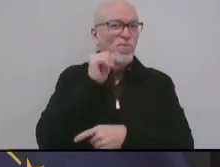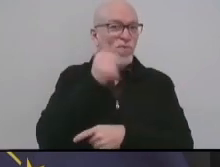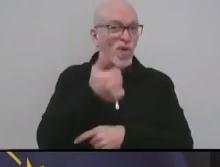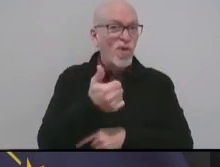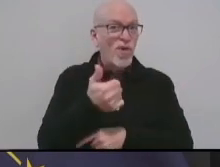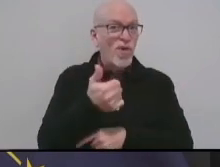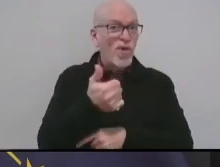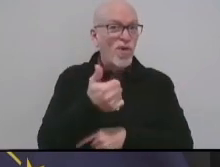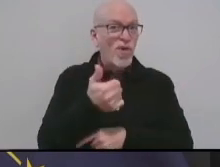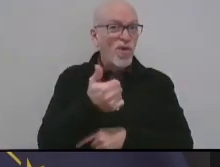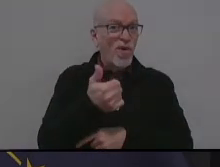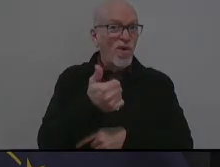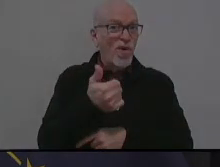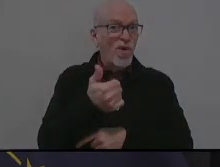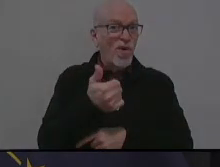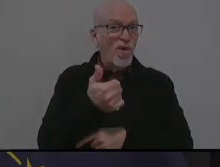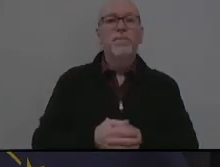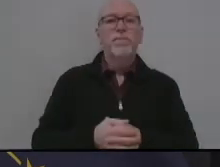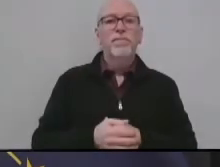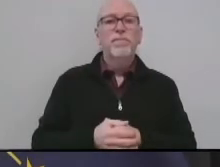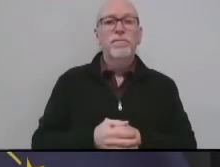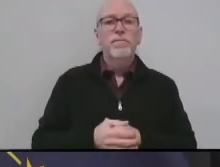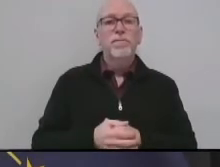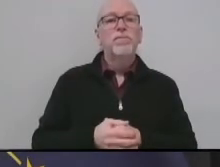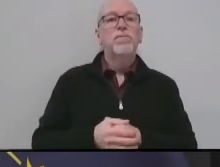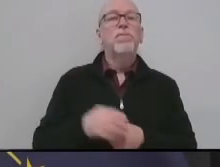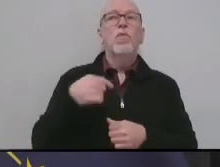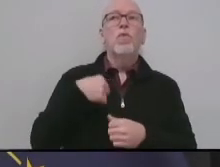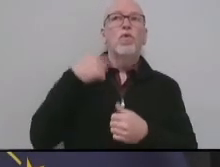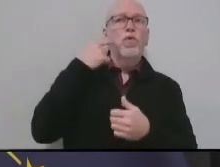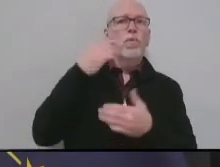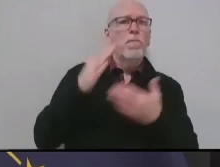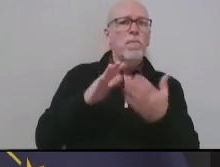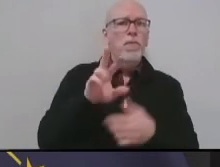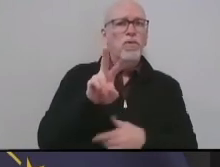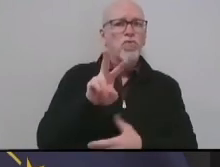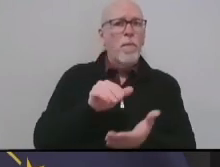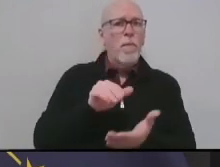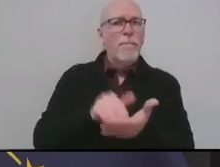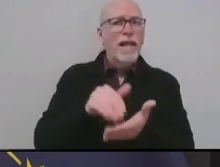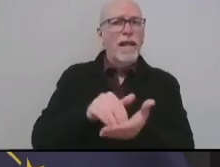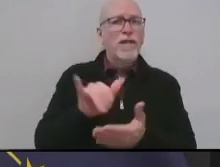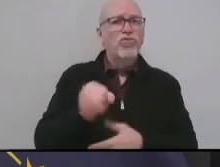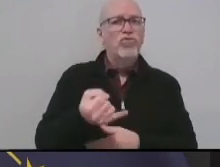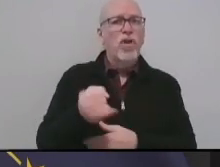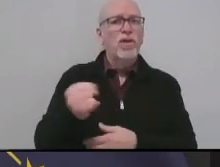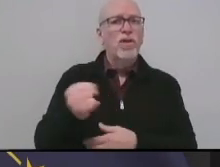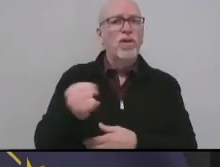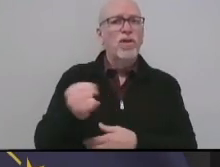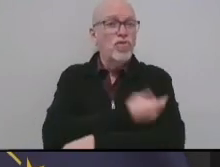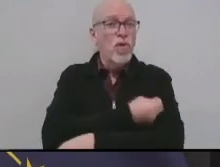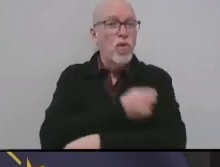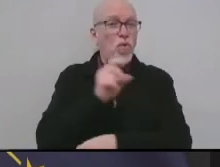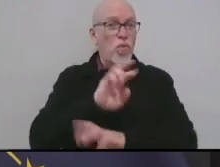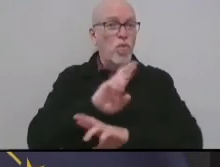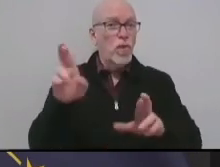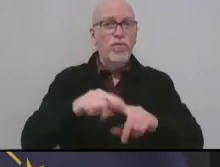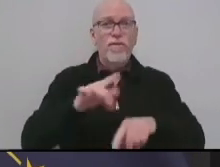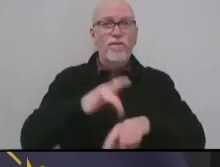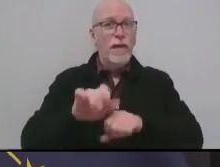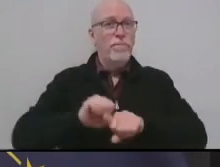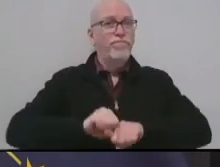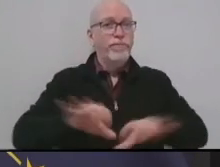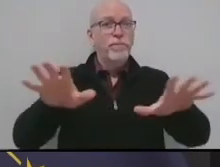news about an 2 million Johnson & Johnson doses may be available nationally. We do not know exactly how